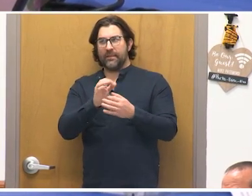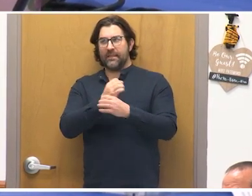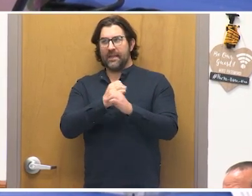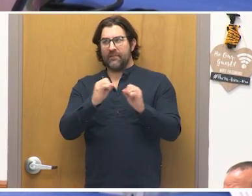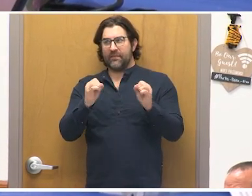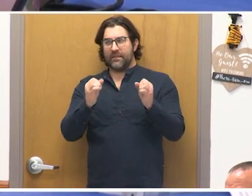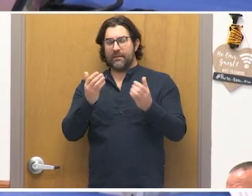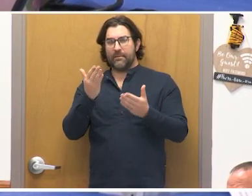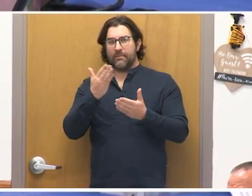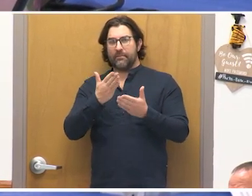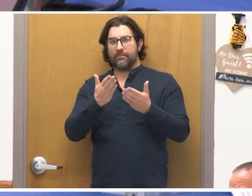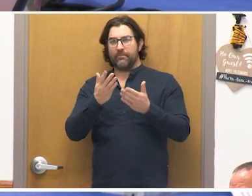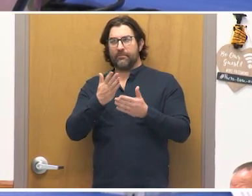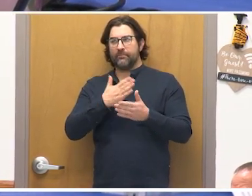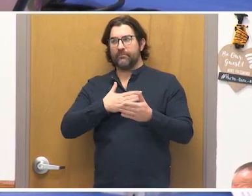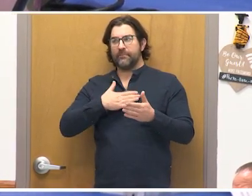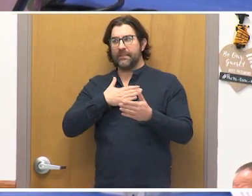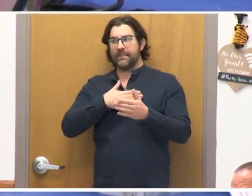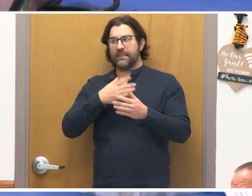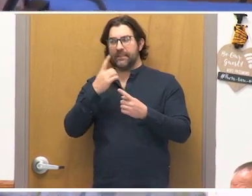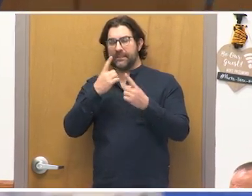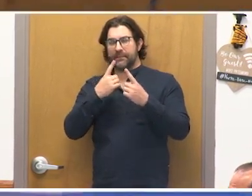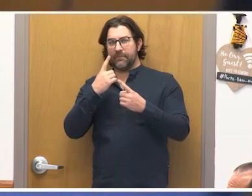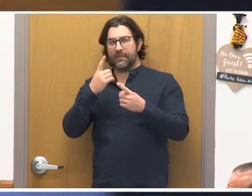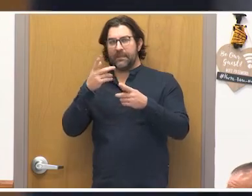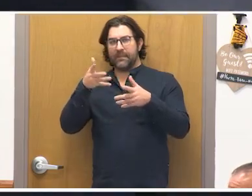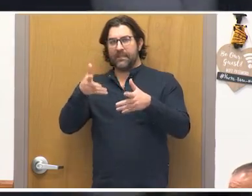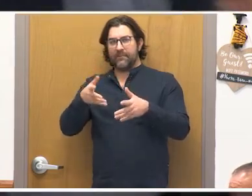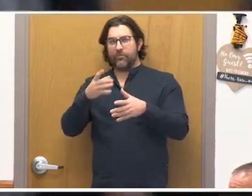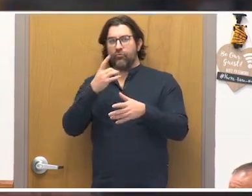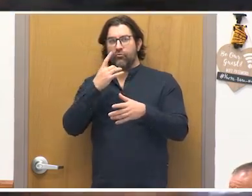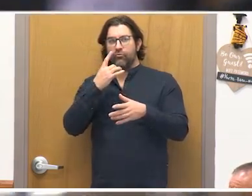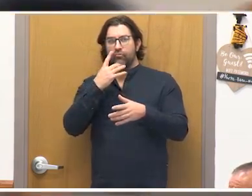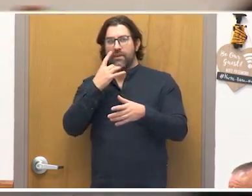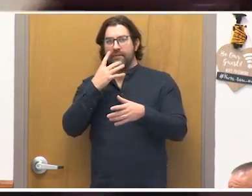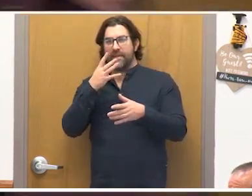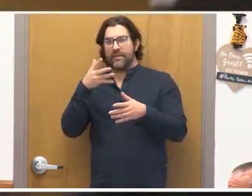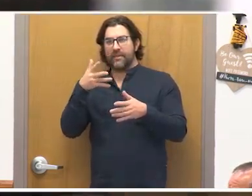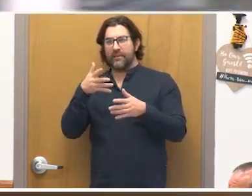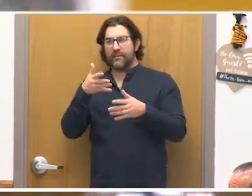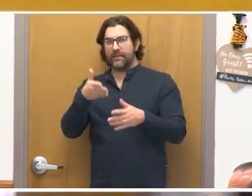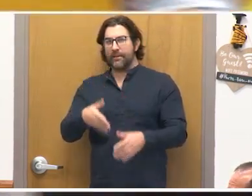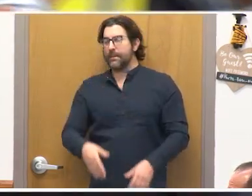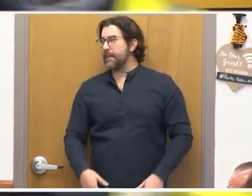Please consider keeping the traffic signals there.